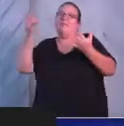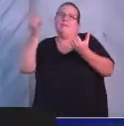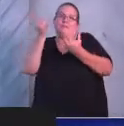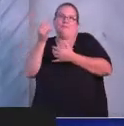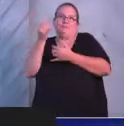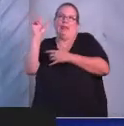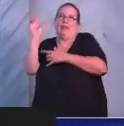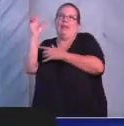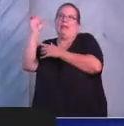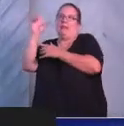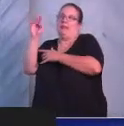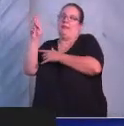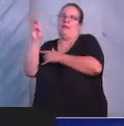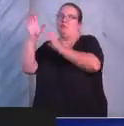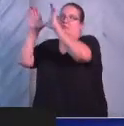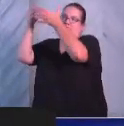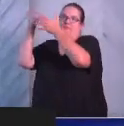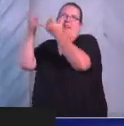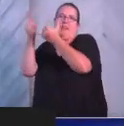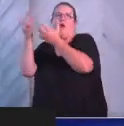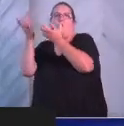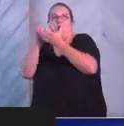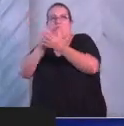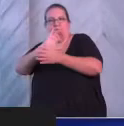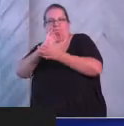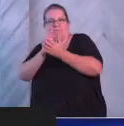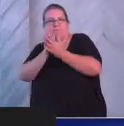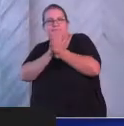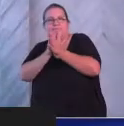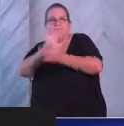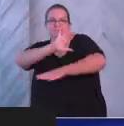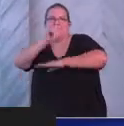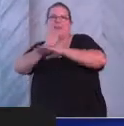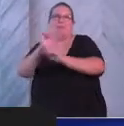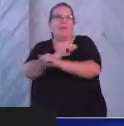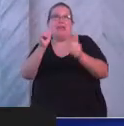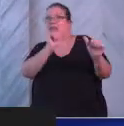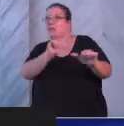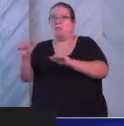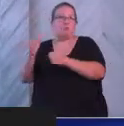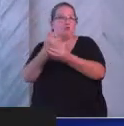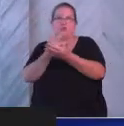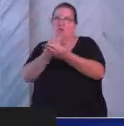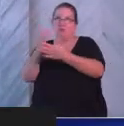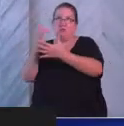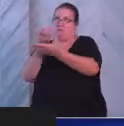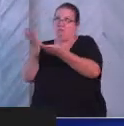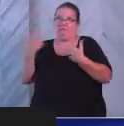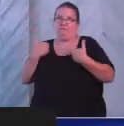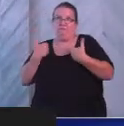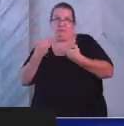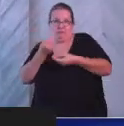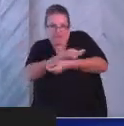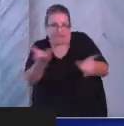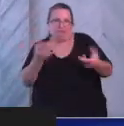the Liberal Party is certainly interested in employing any possible resources that we have to make sure that that can be a